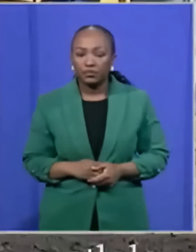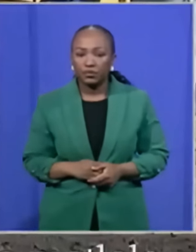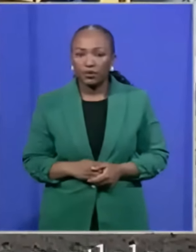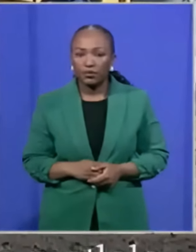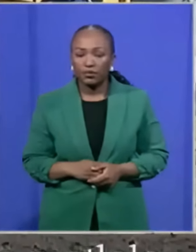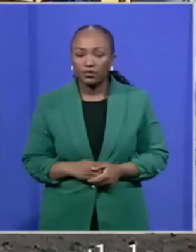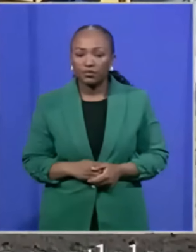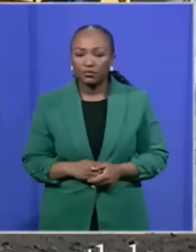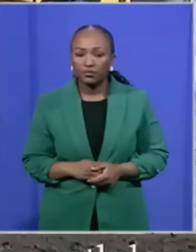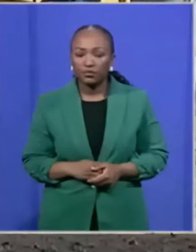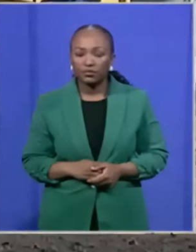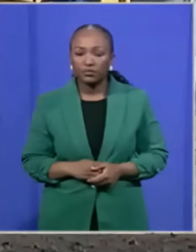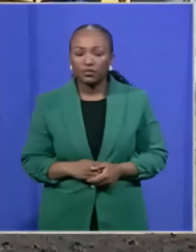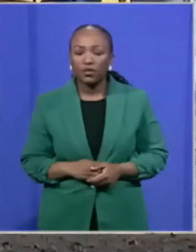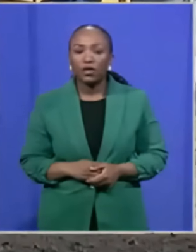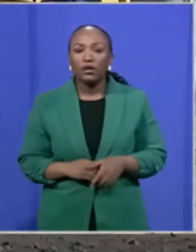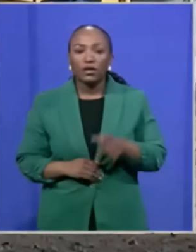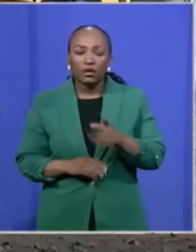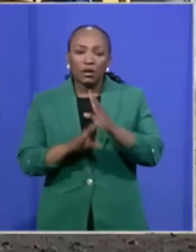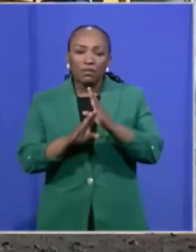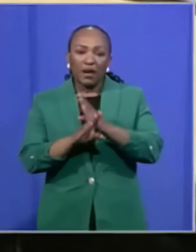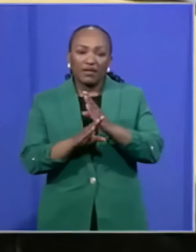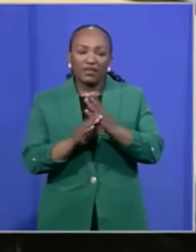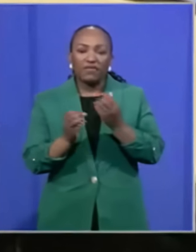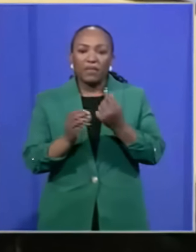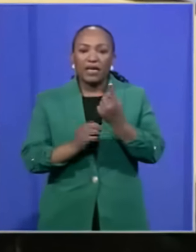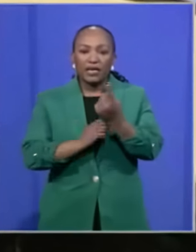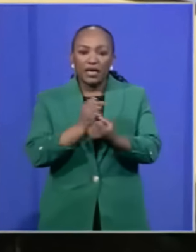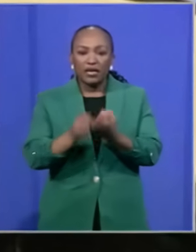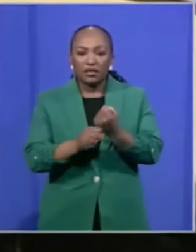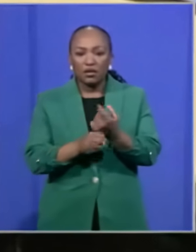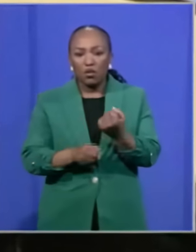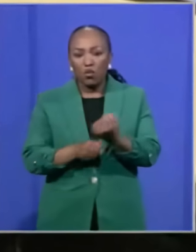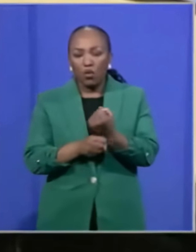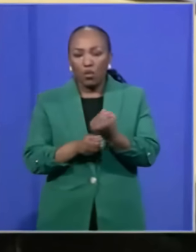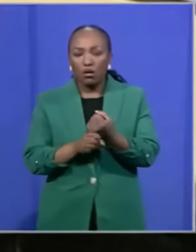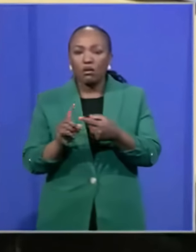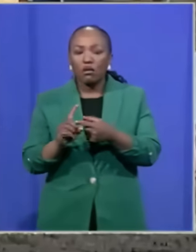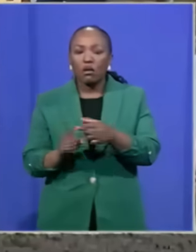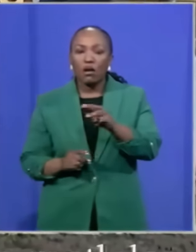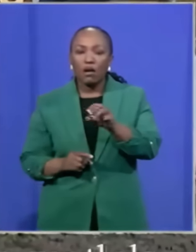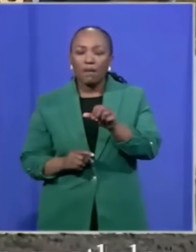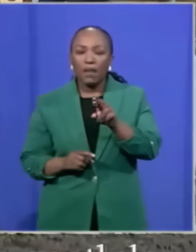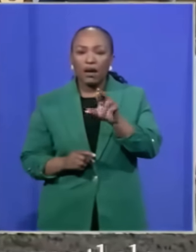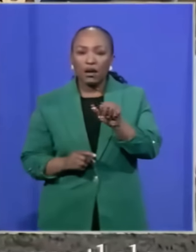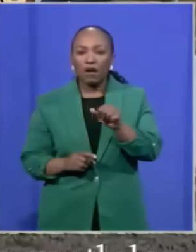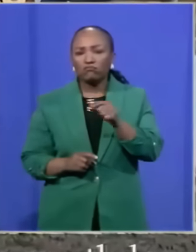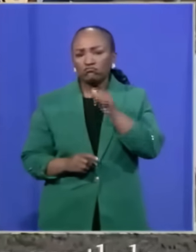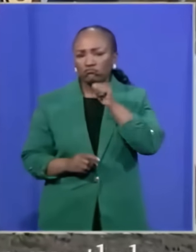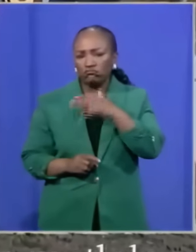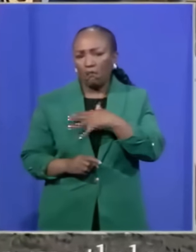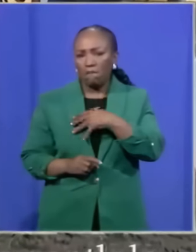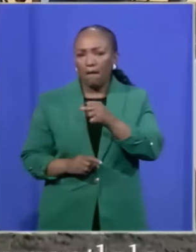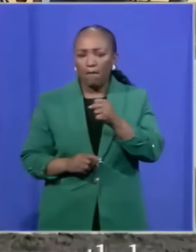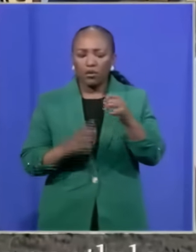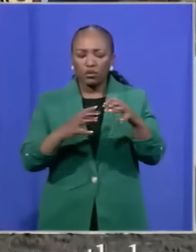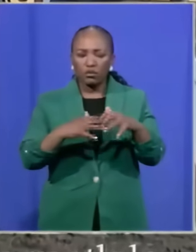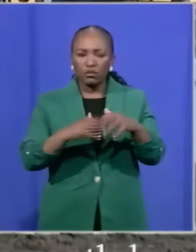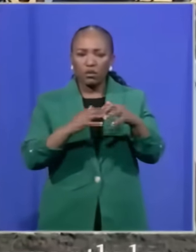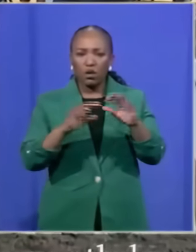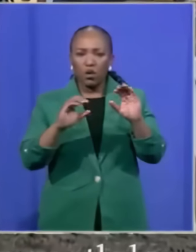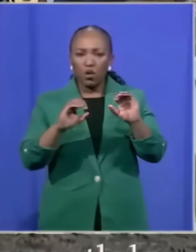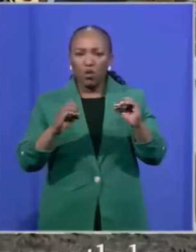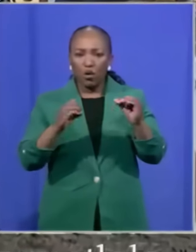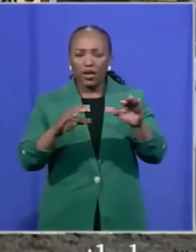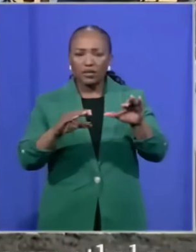Morago ga go dira kwa setheong sa poraefete dingwaga di le dintsi, Maria Moketsi o na ikite a sehuba mme a simolola setheo se leng sa gagwe e bong o